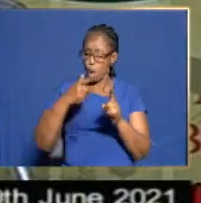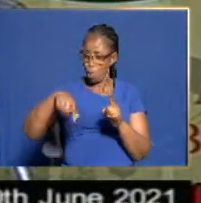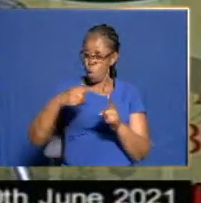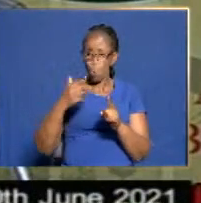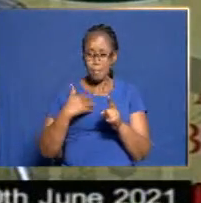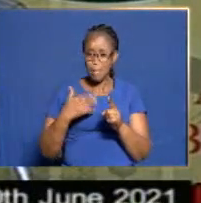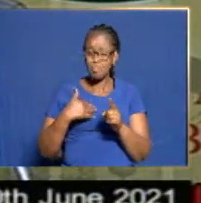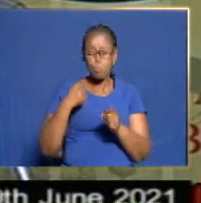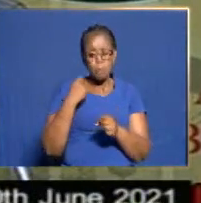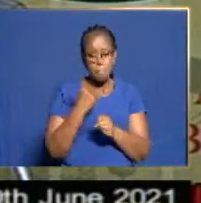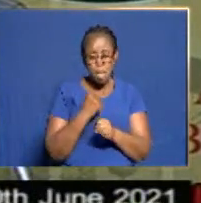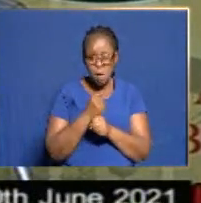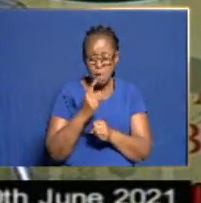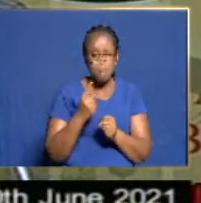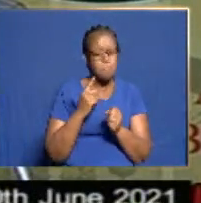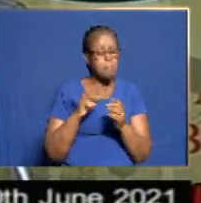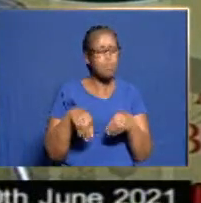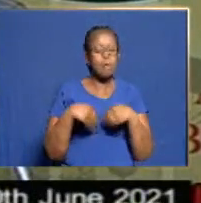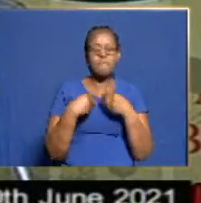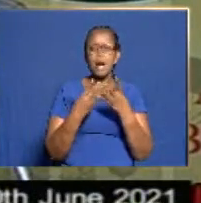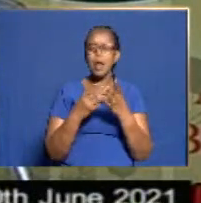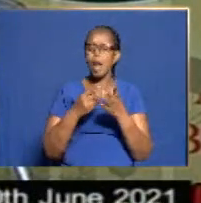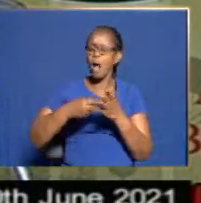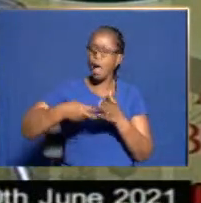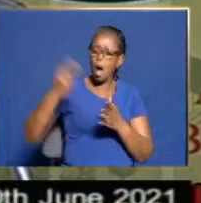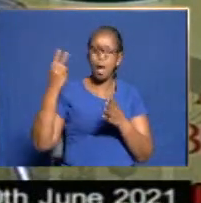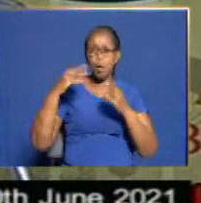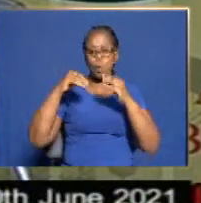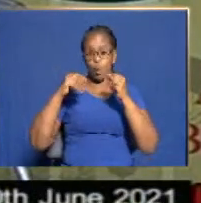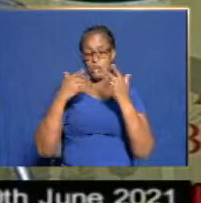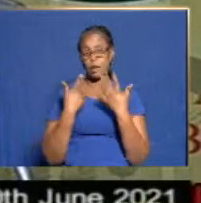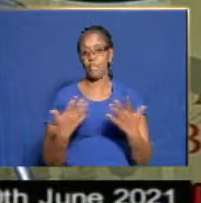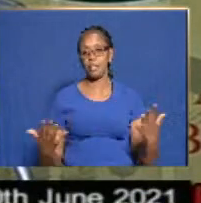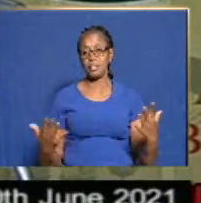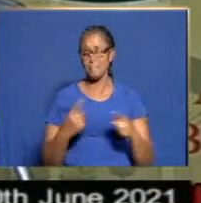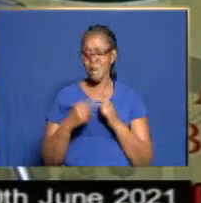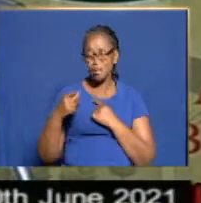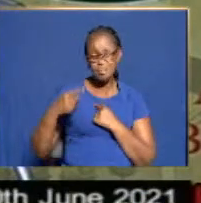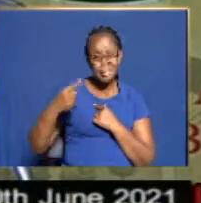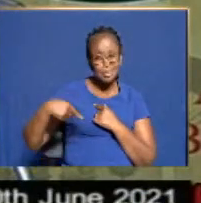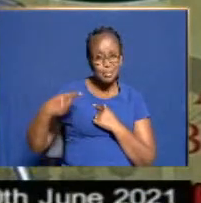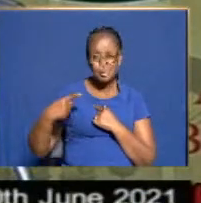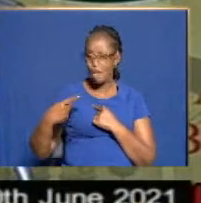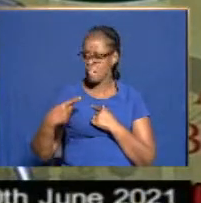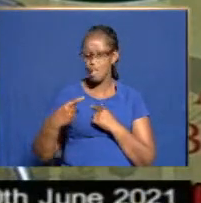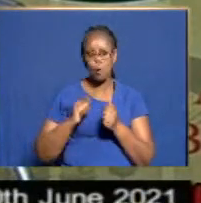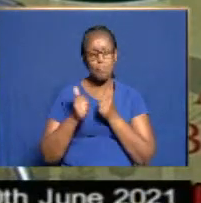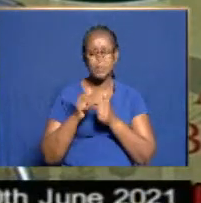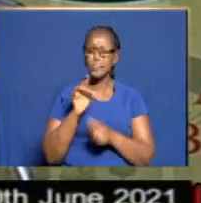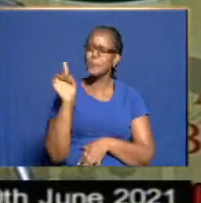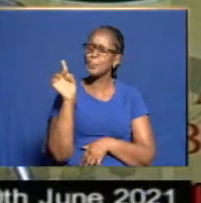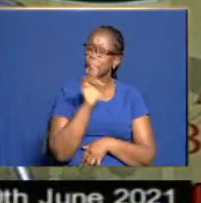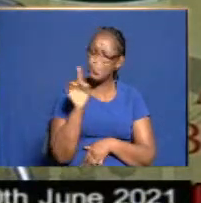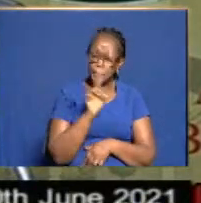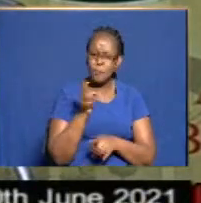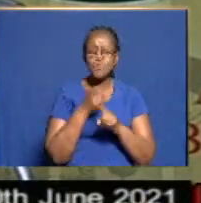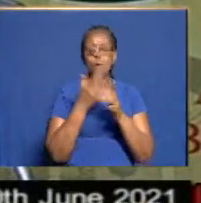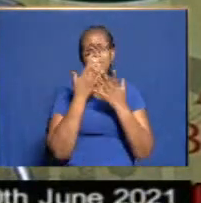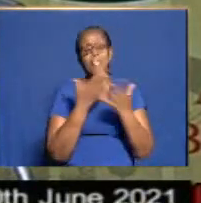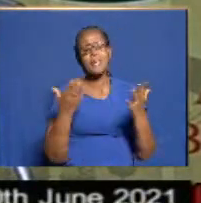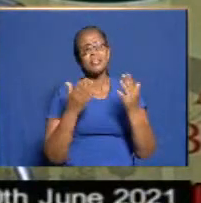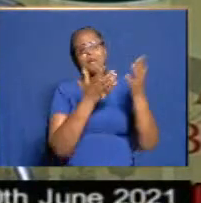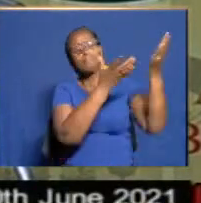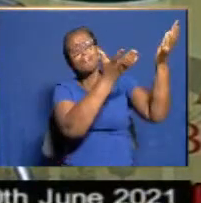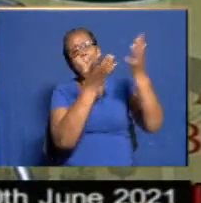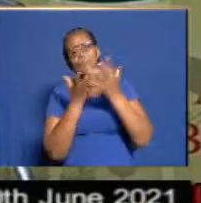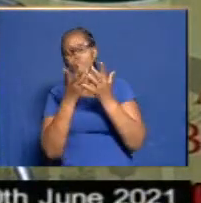able to provide high-quality products. However, the industry continues to face stiff competition for imported finished products, sometimes